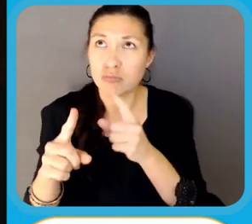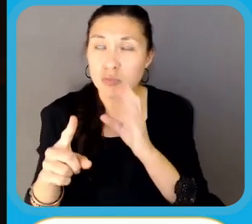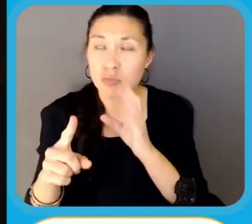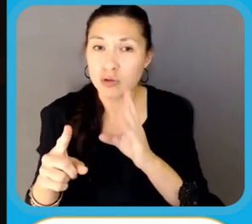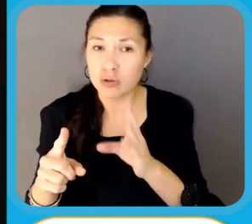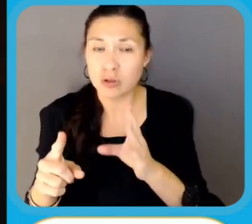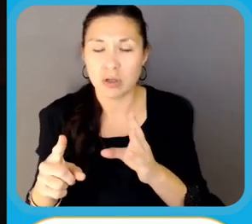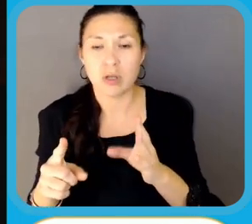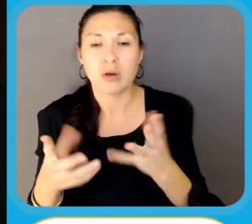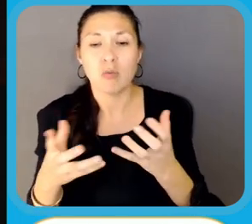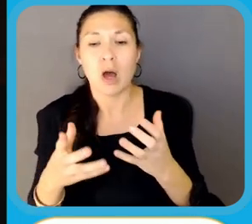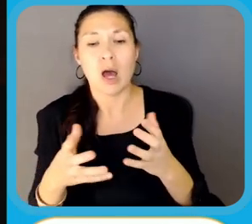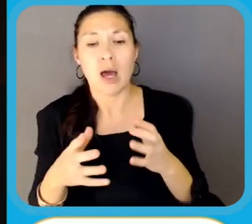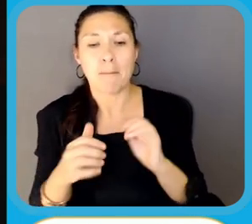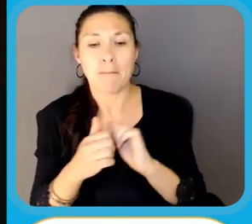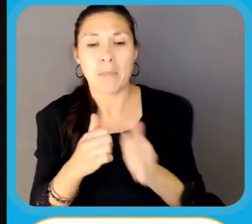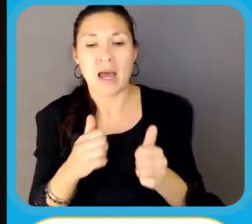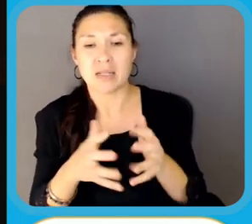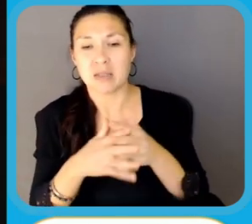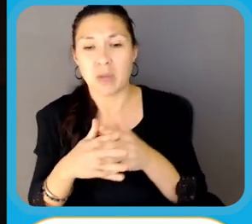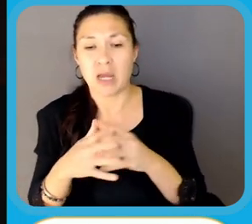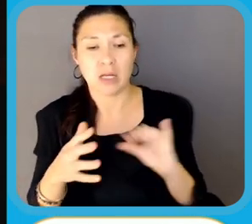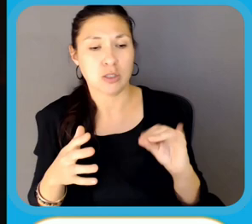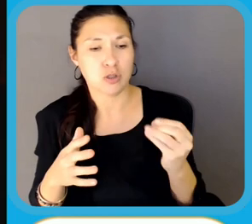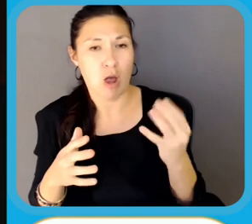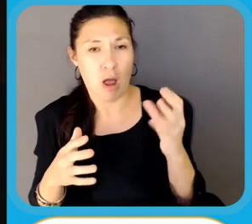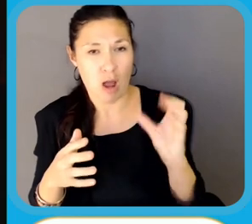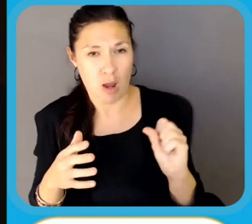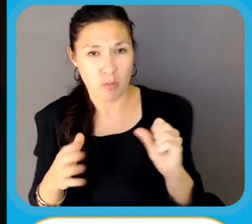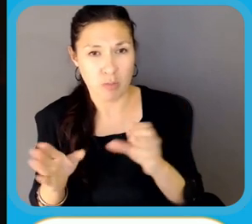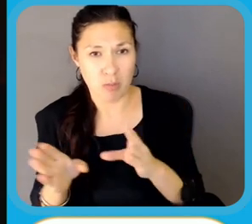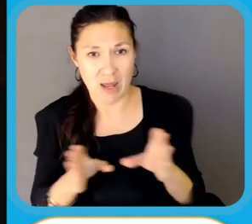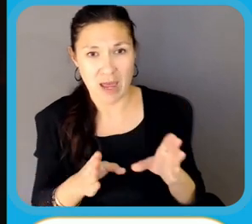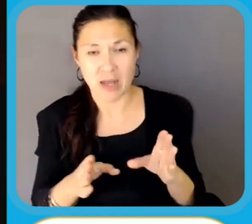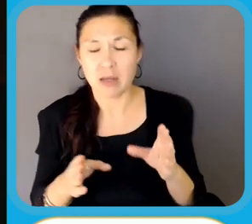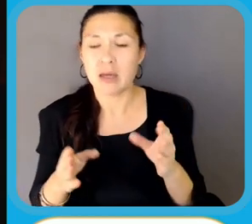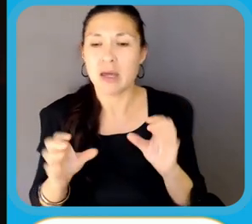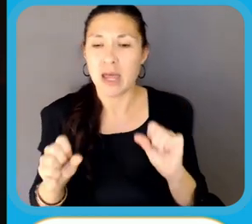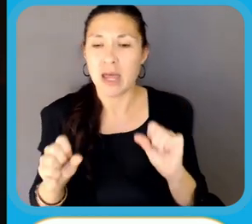American Jobs Plan, a plan that will rebuild our nation